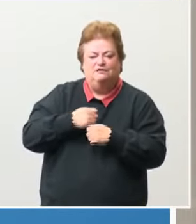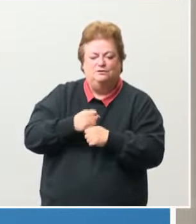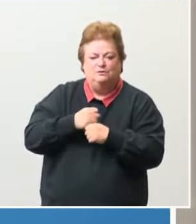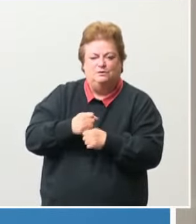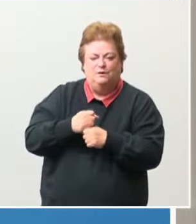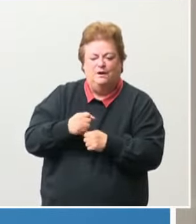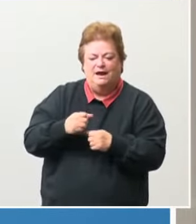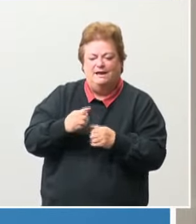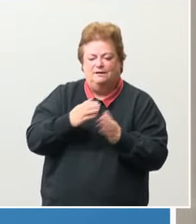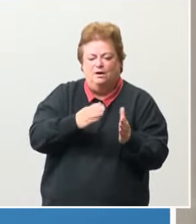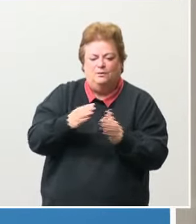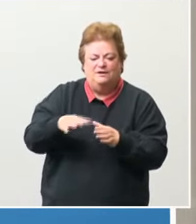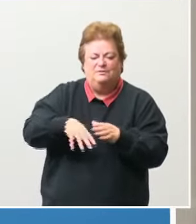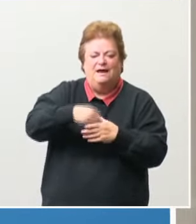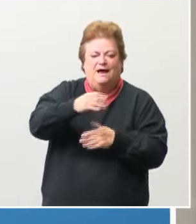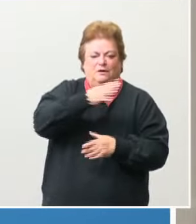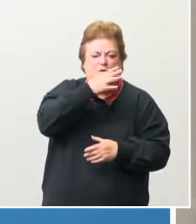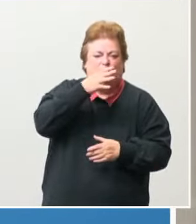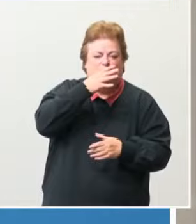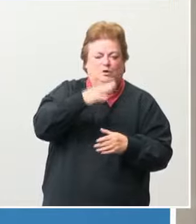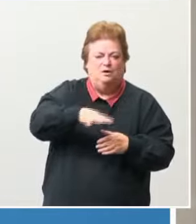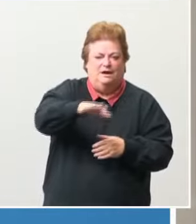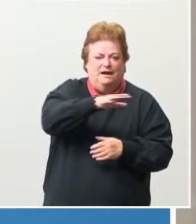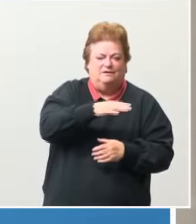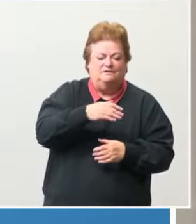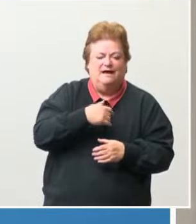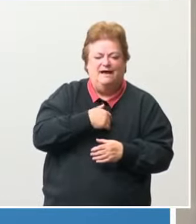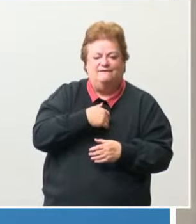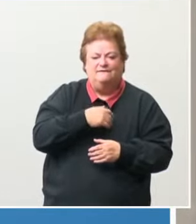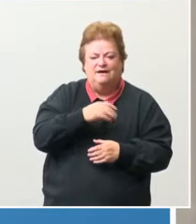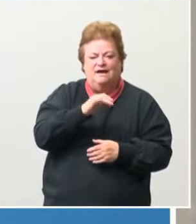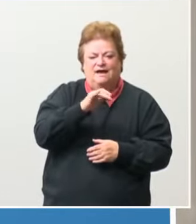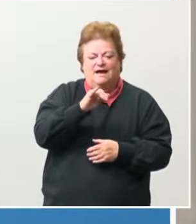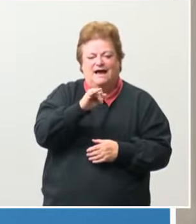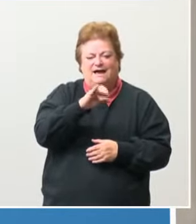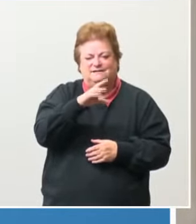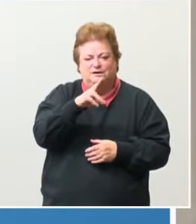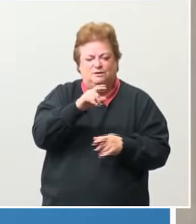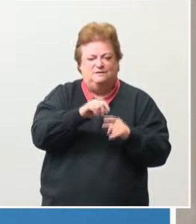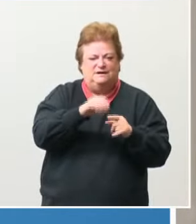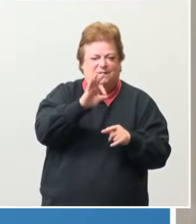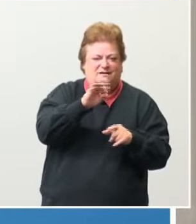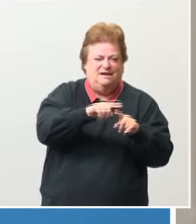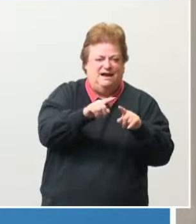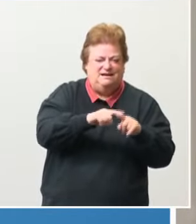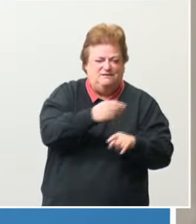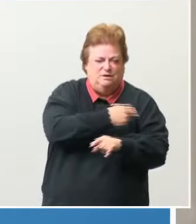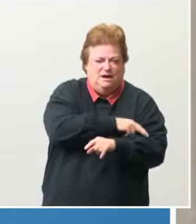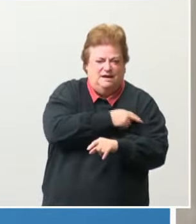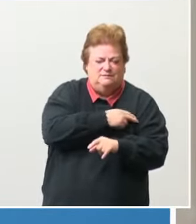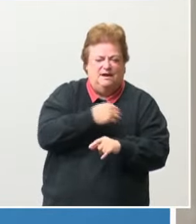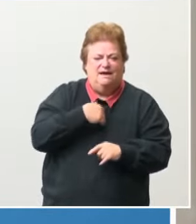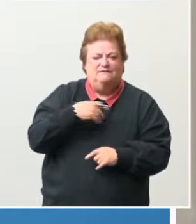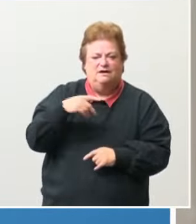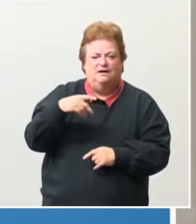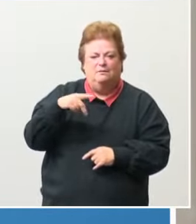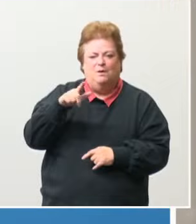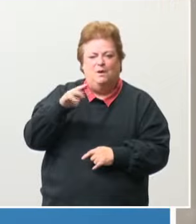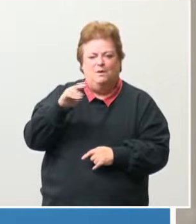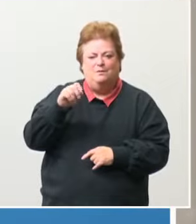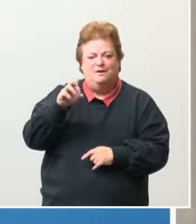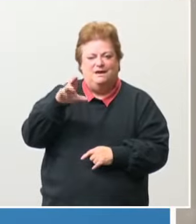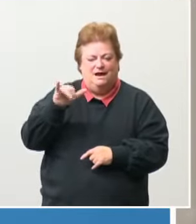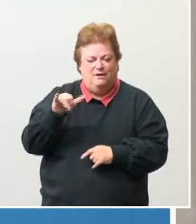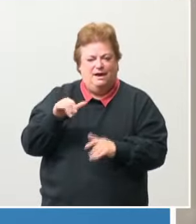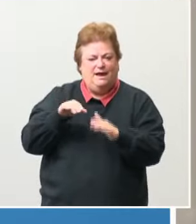the rural communities. They're now staffing ICUs in about 9 different hospitals. They also have pulmonary